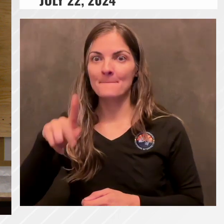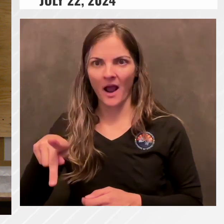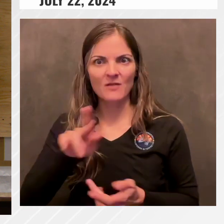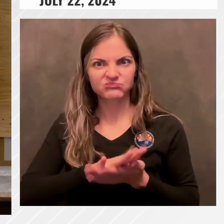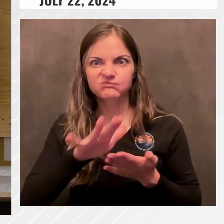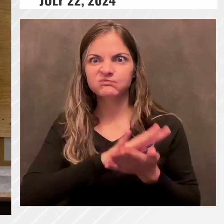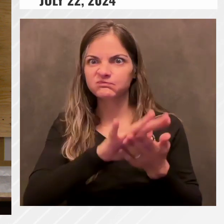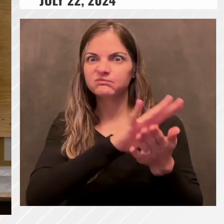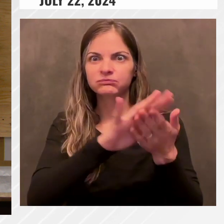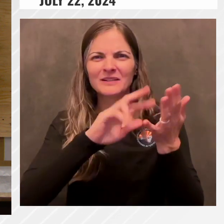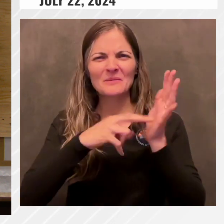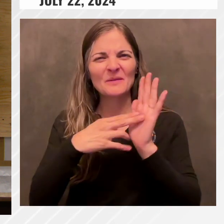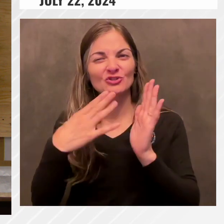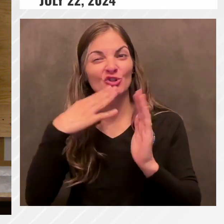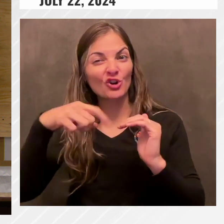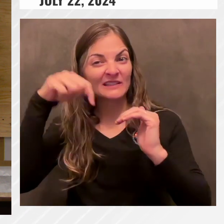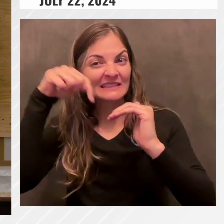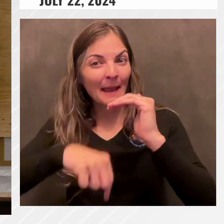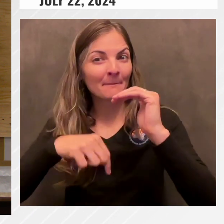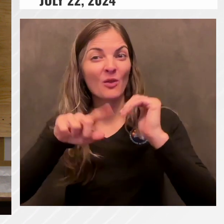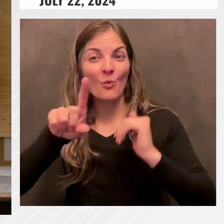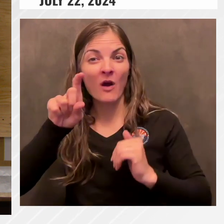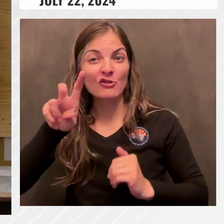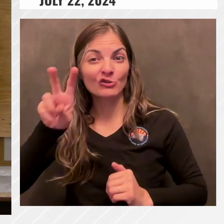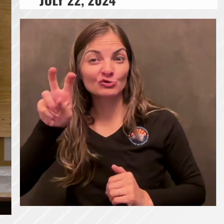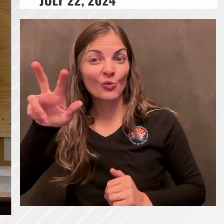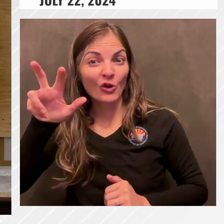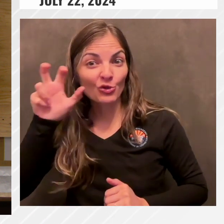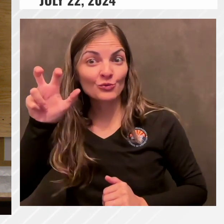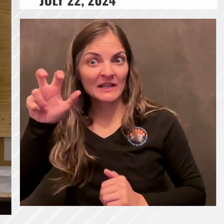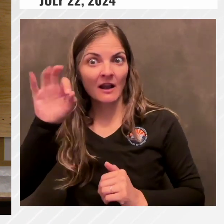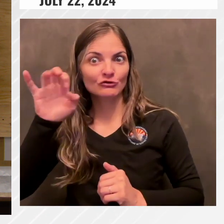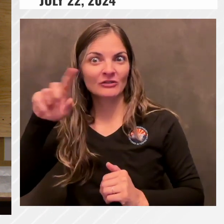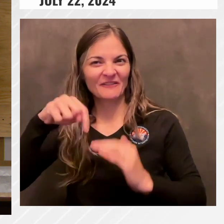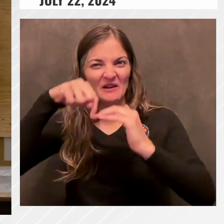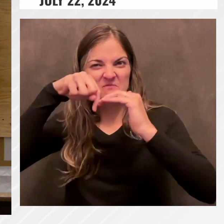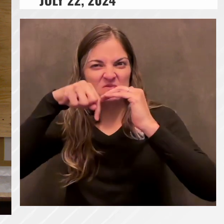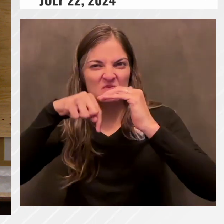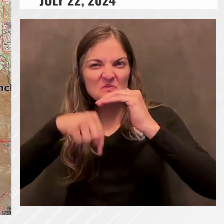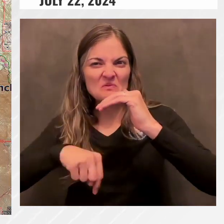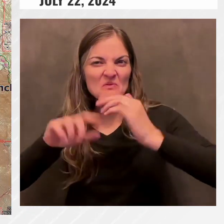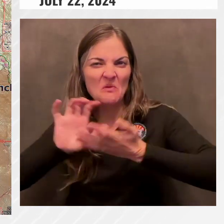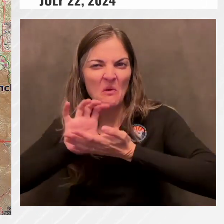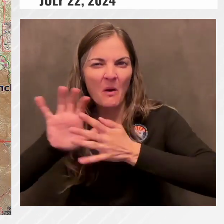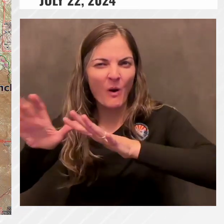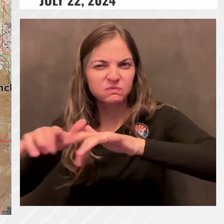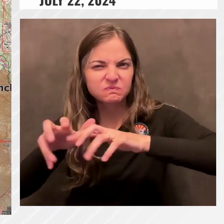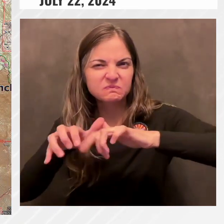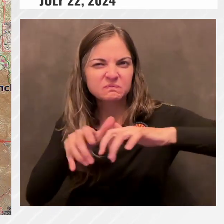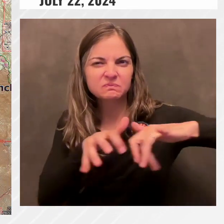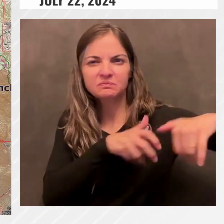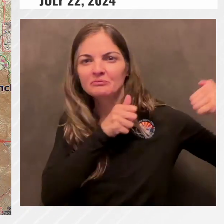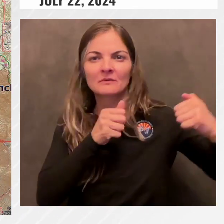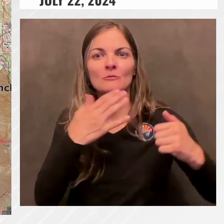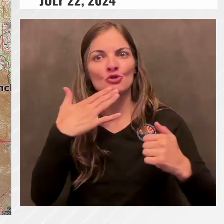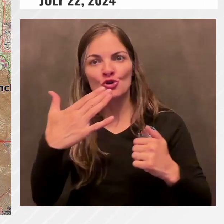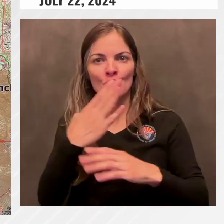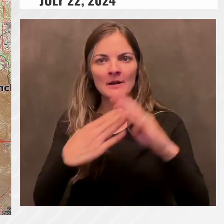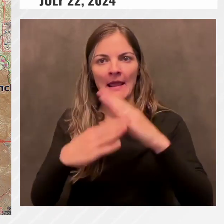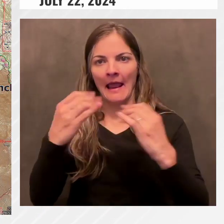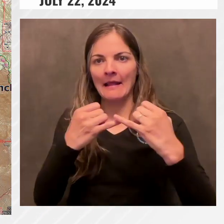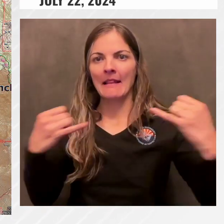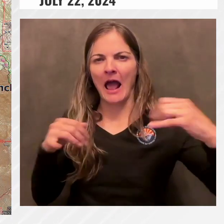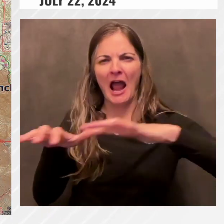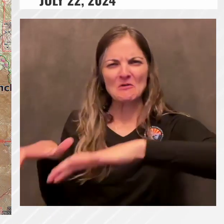100, 200, 300 feet in and really securing that hand line. As we come up to Spikebuck Mountain right here,